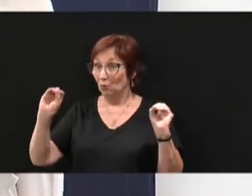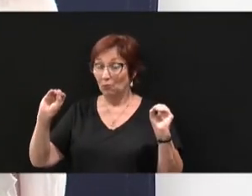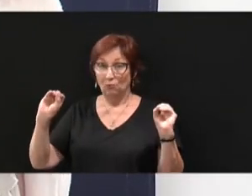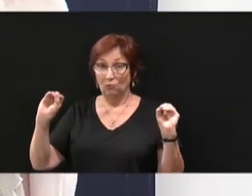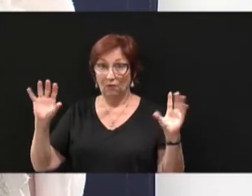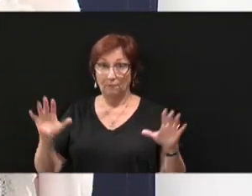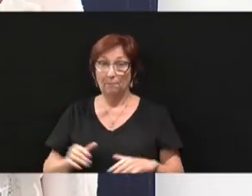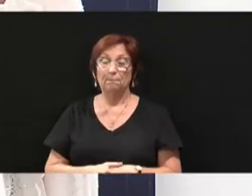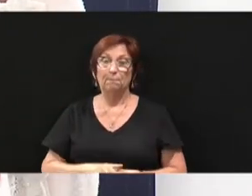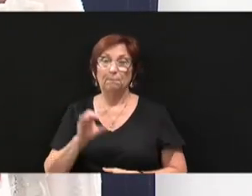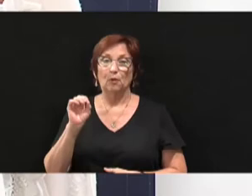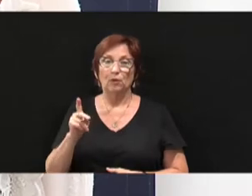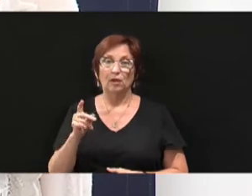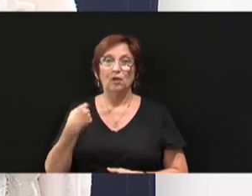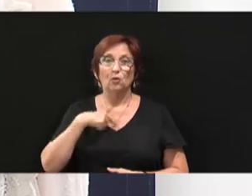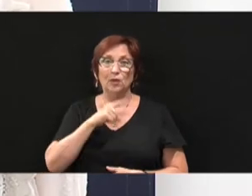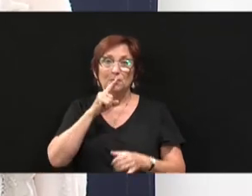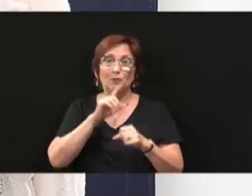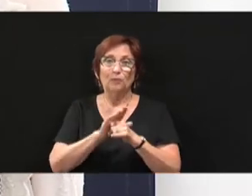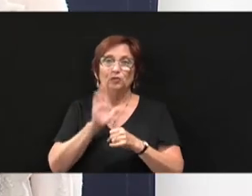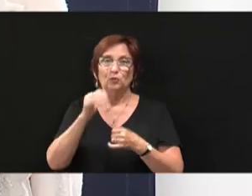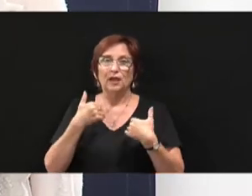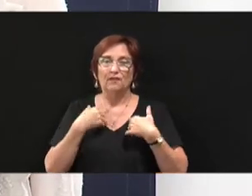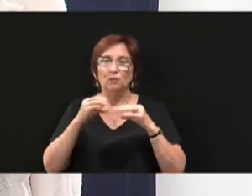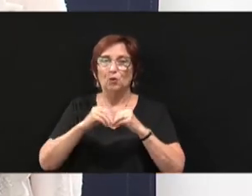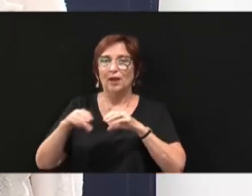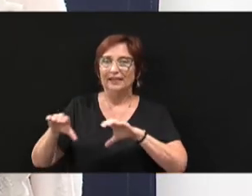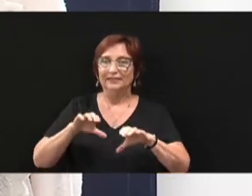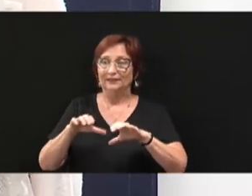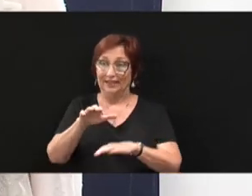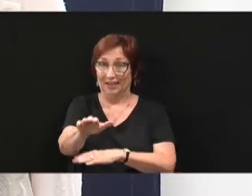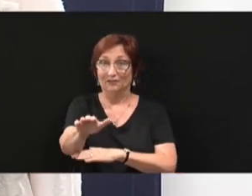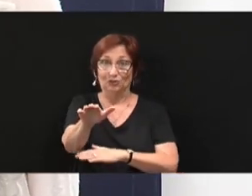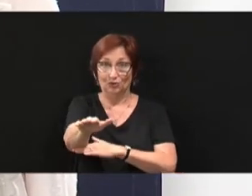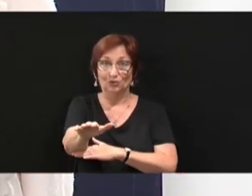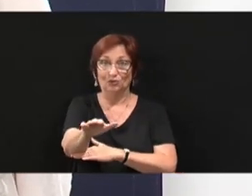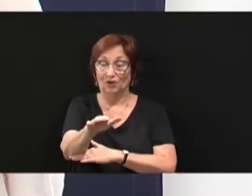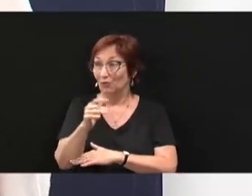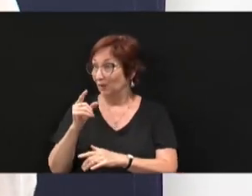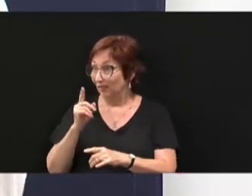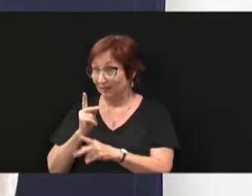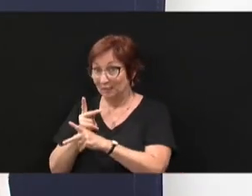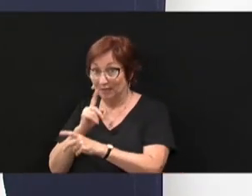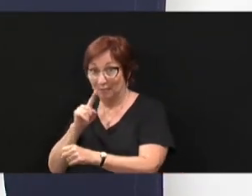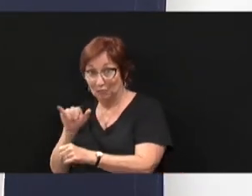Nope. All right. We promised you you'd have a little bit more activity in the afternoon. Are we keeping our promise?